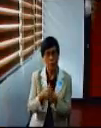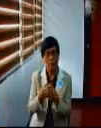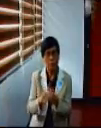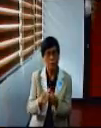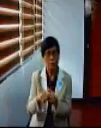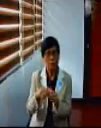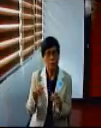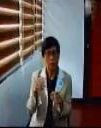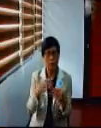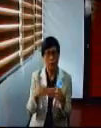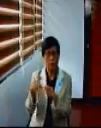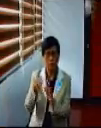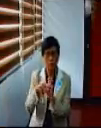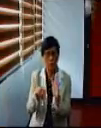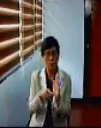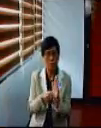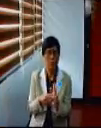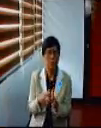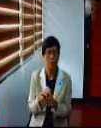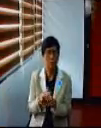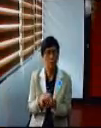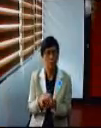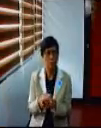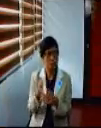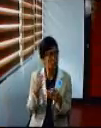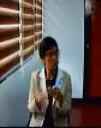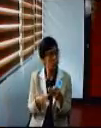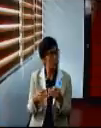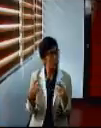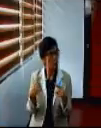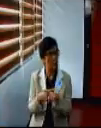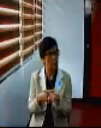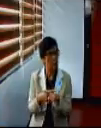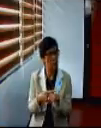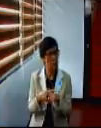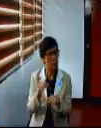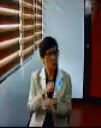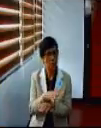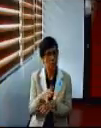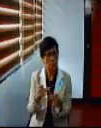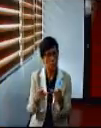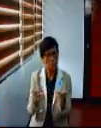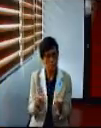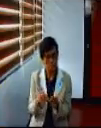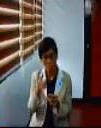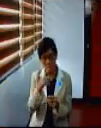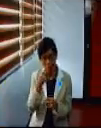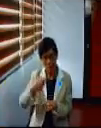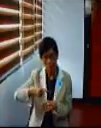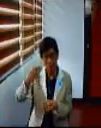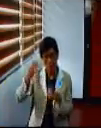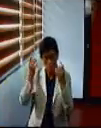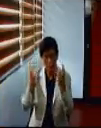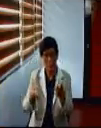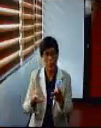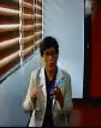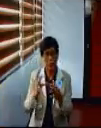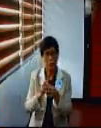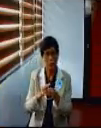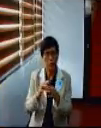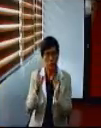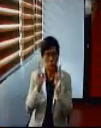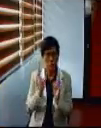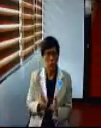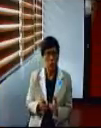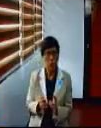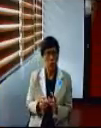well. Finally, in conflict-affected areas, and because of the heightened risk of human rights violations